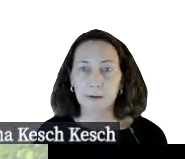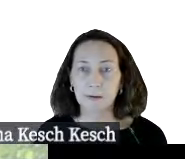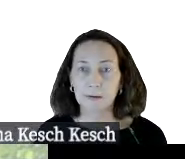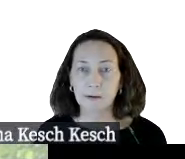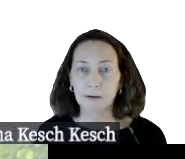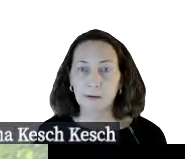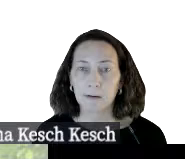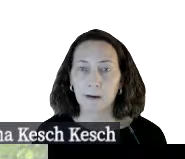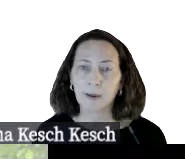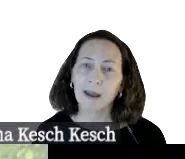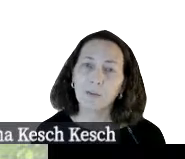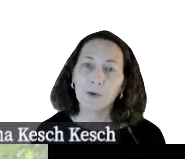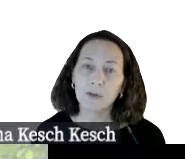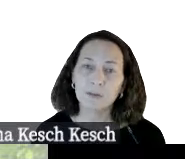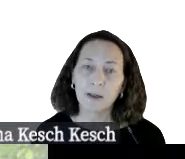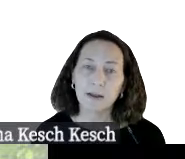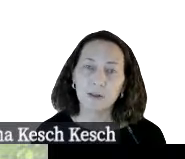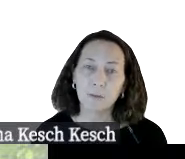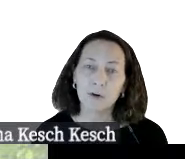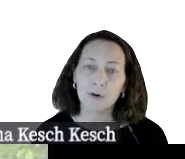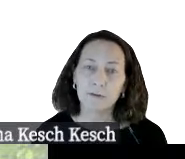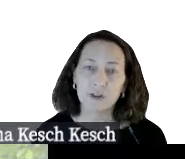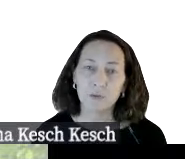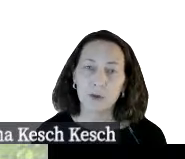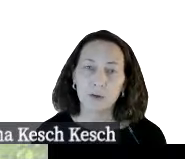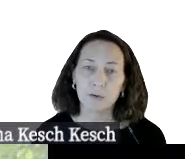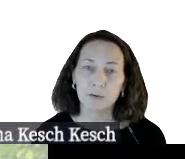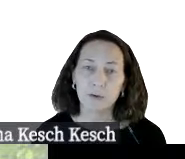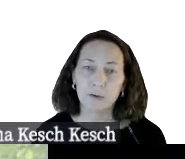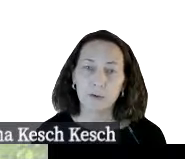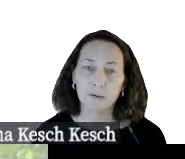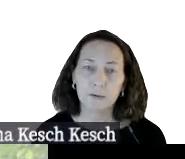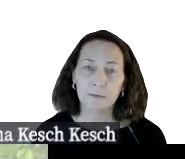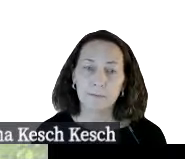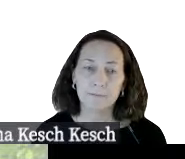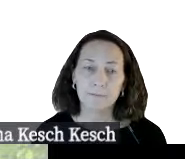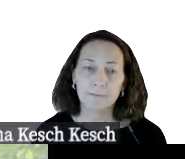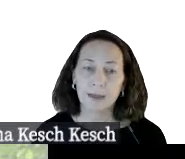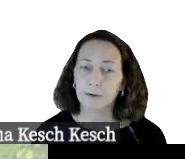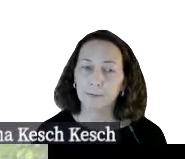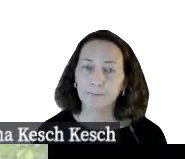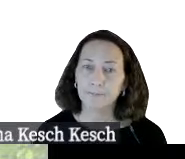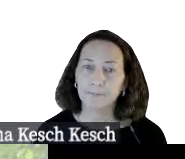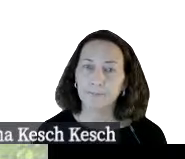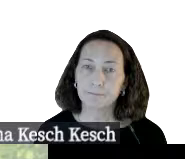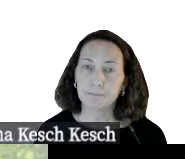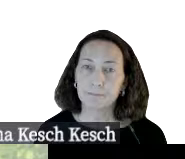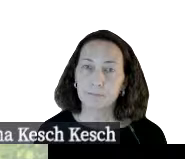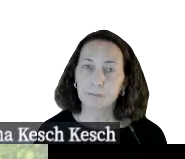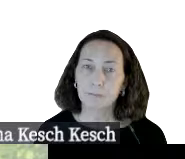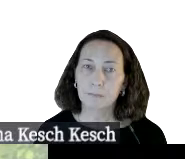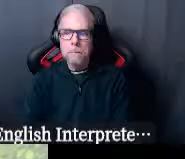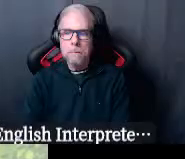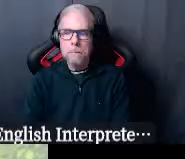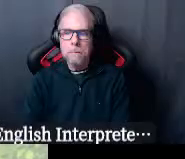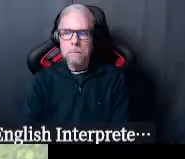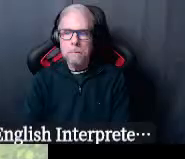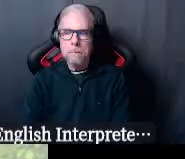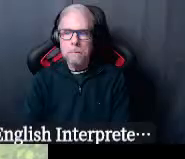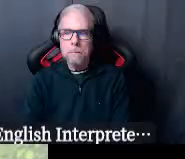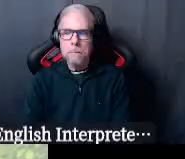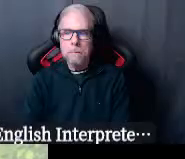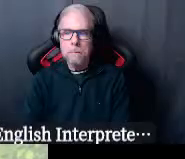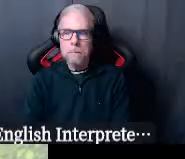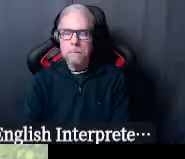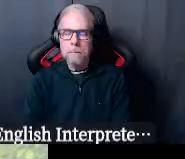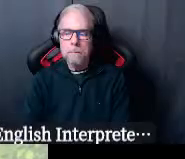think. I mean, I have you both on spotlight, so I'm wondering if it's just when you, I don't know. I think you'll need